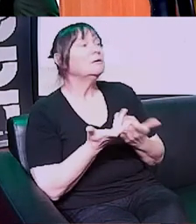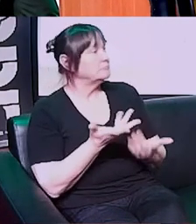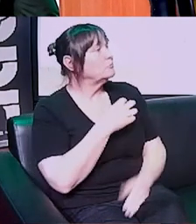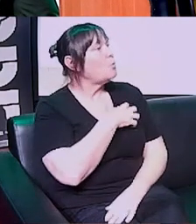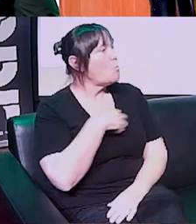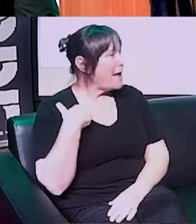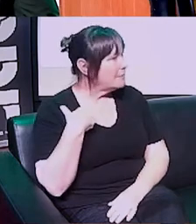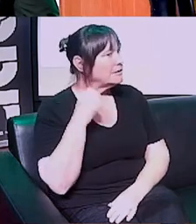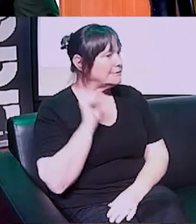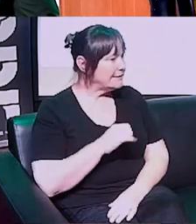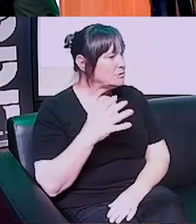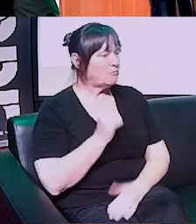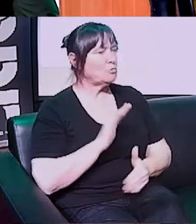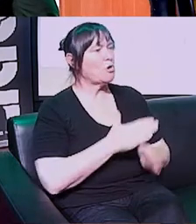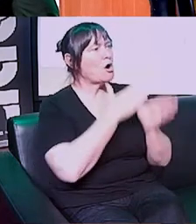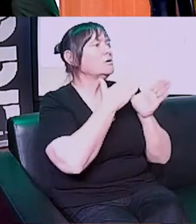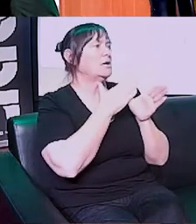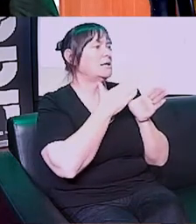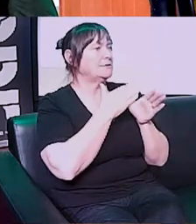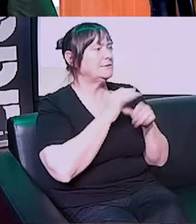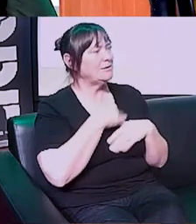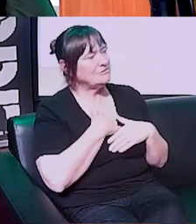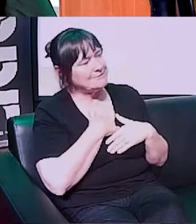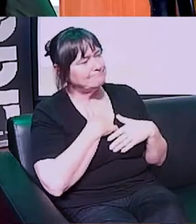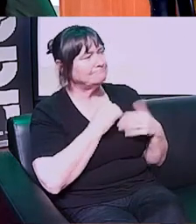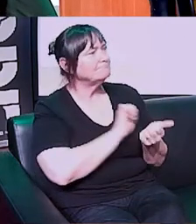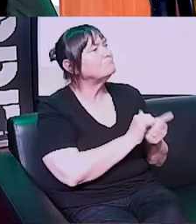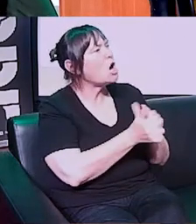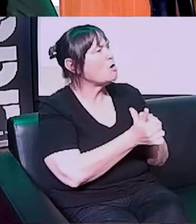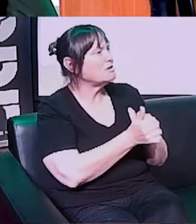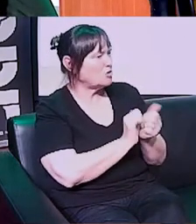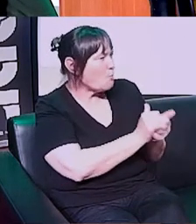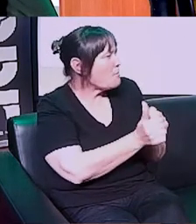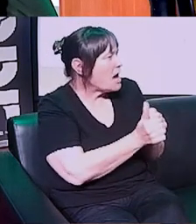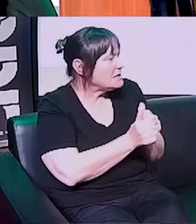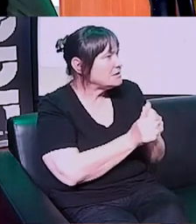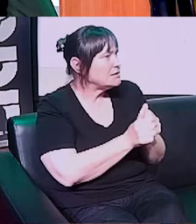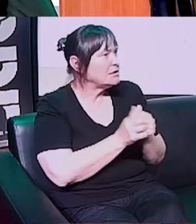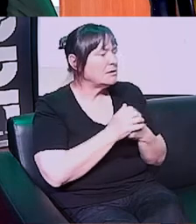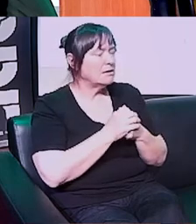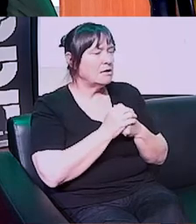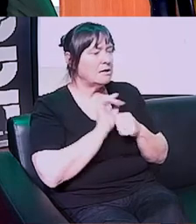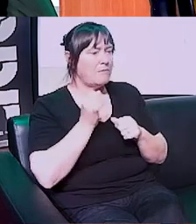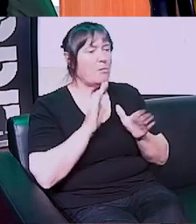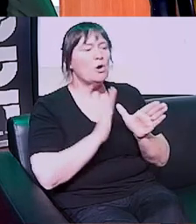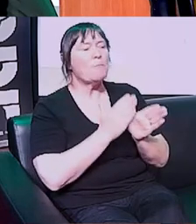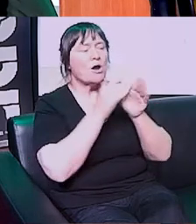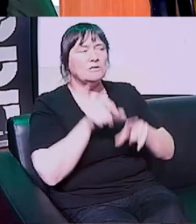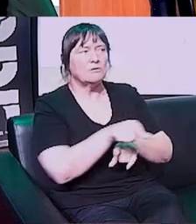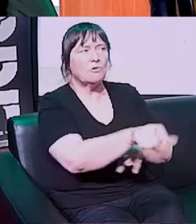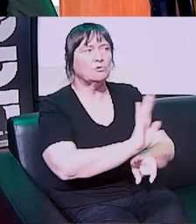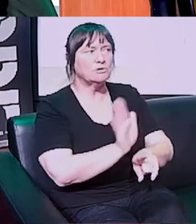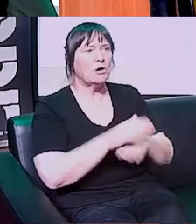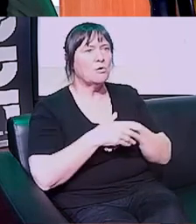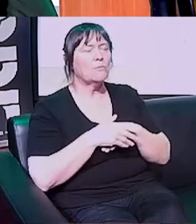place where you have to prioritise and to compromise as well. But look, here's the thing, we are not prioritising roads. What